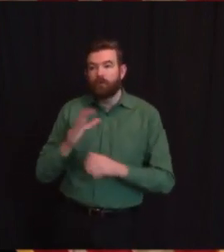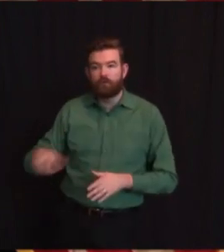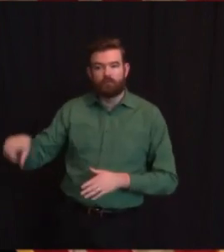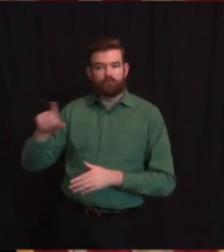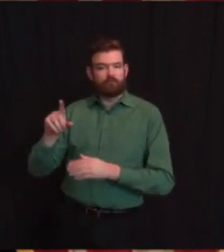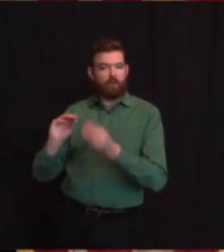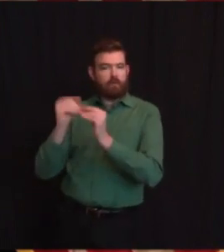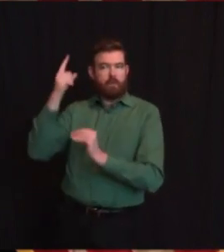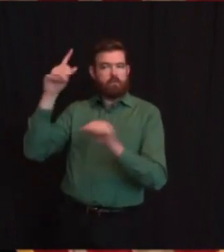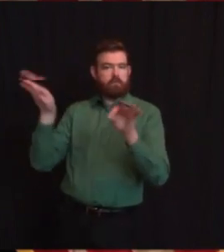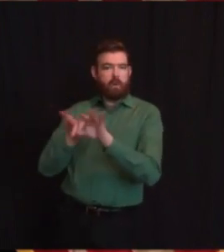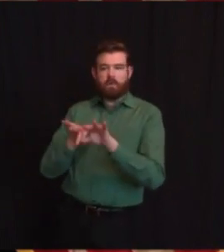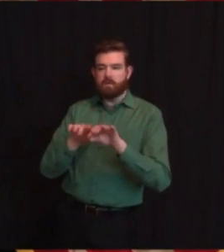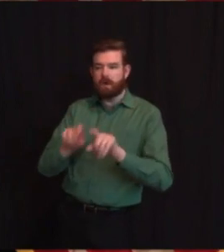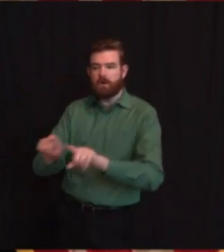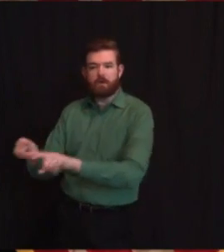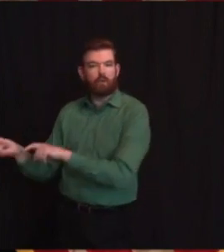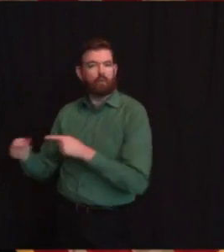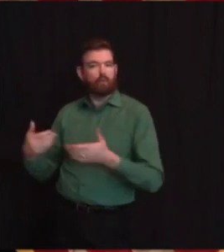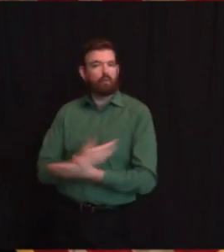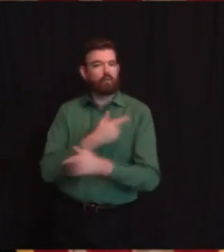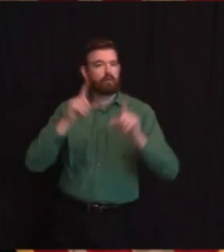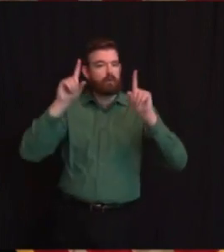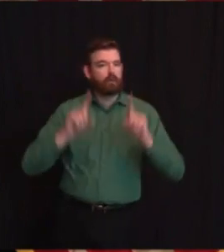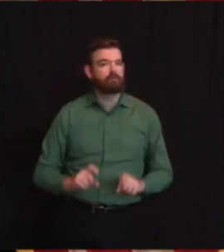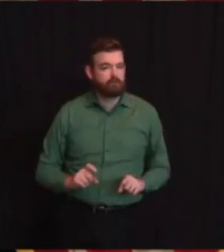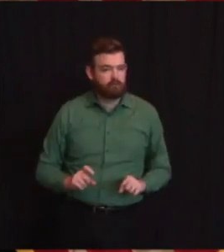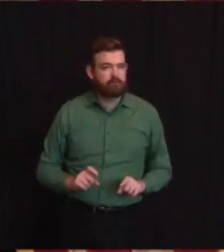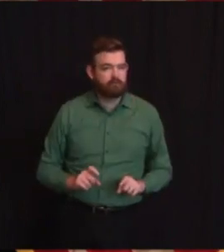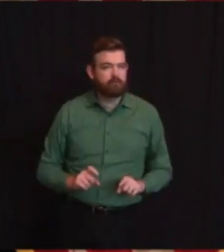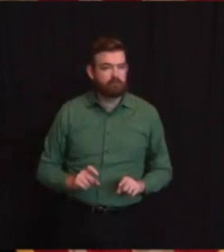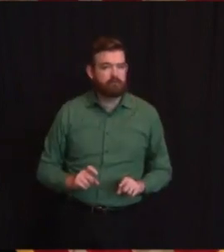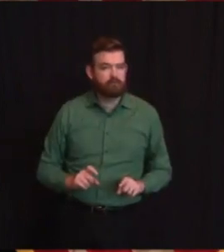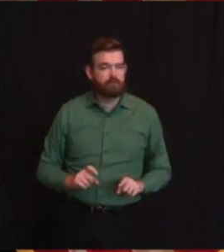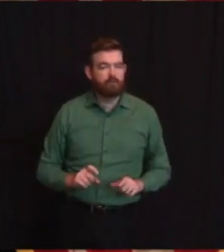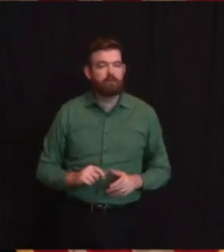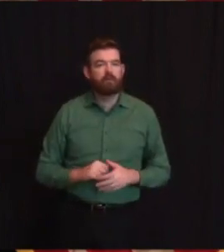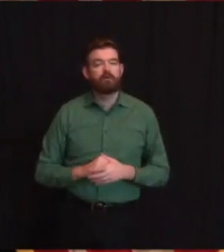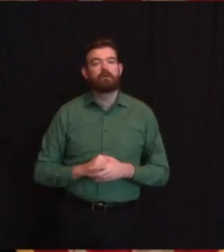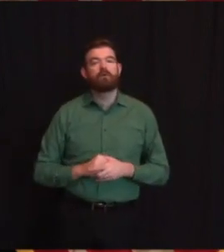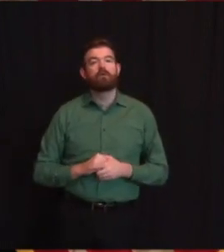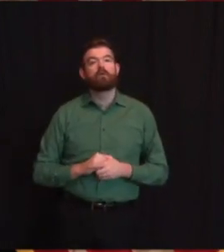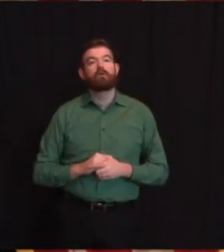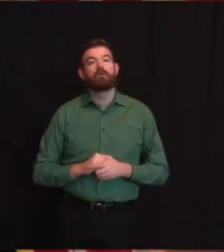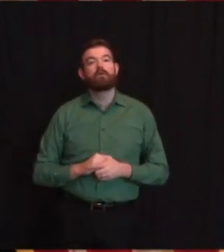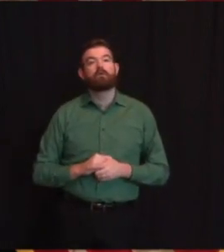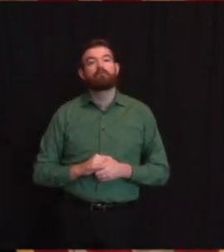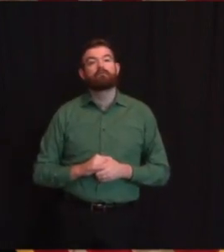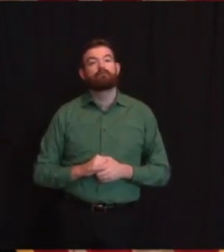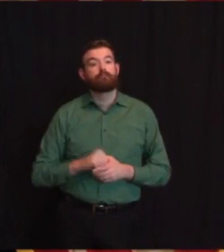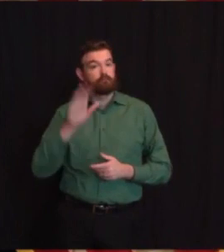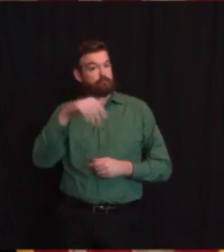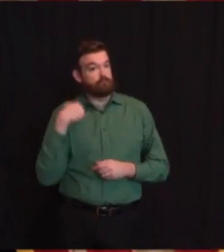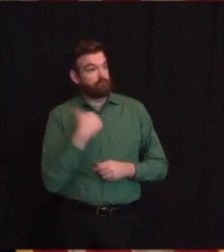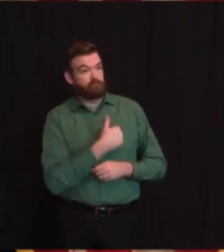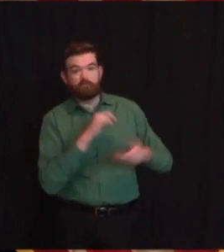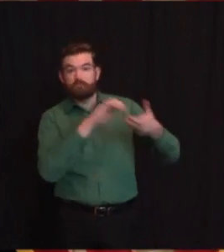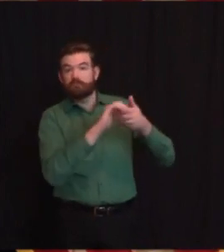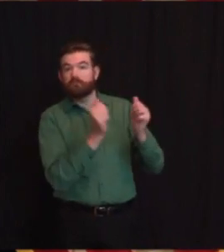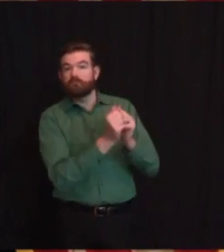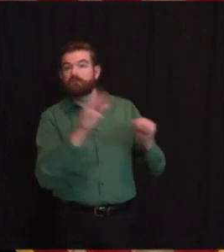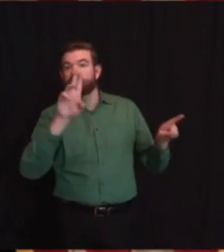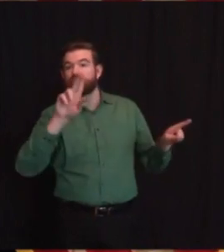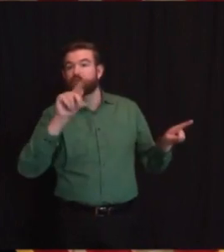prioritize. And in fact have to some extent already, including with Rutgers. But with that, Judy, do you have any